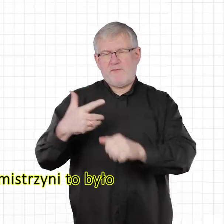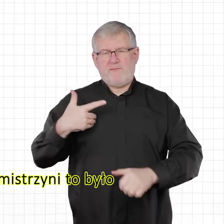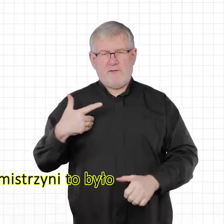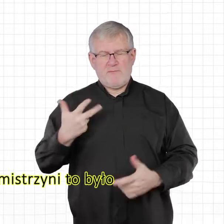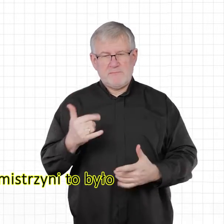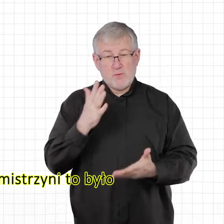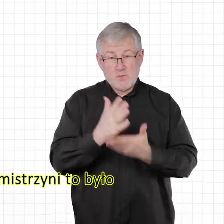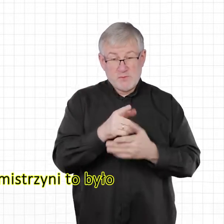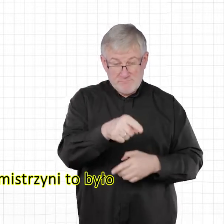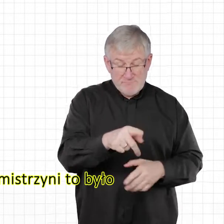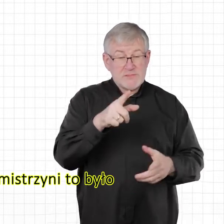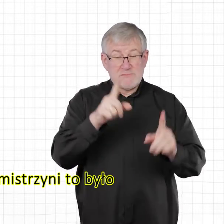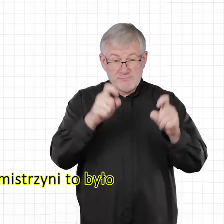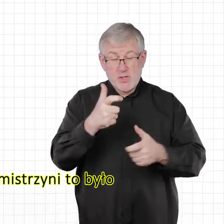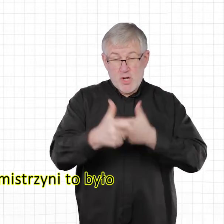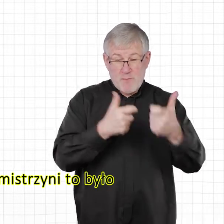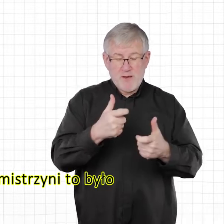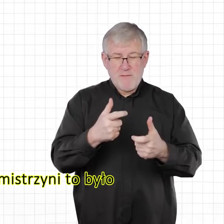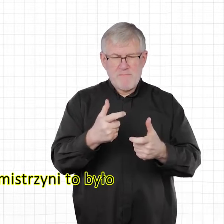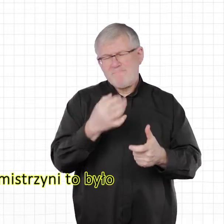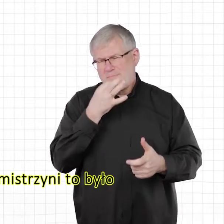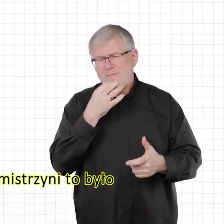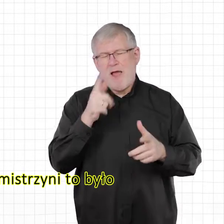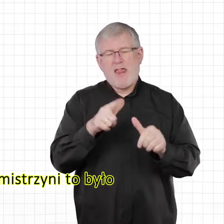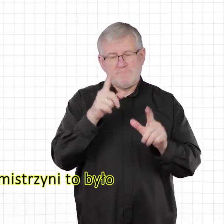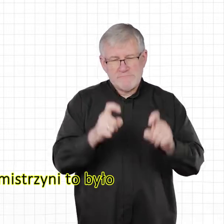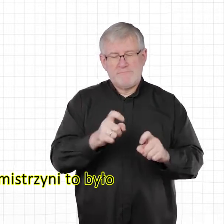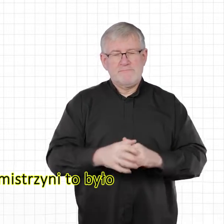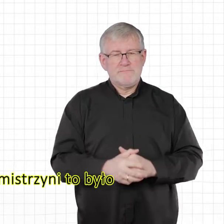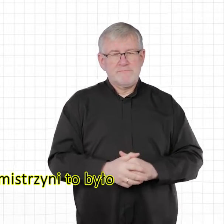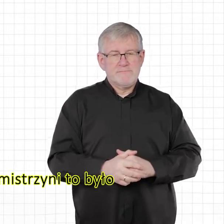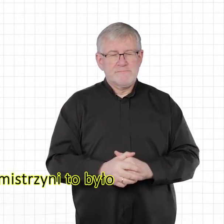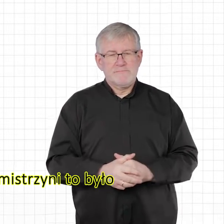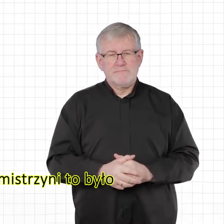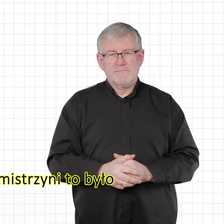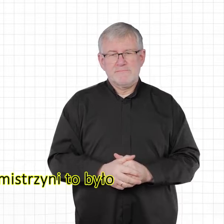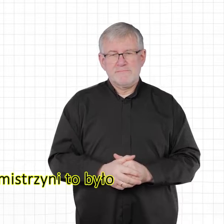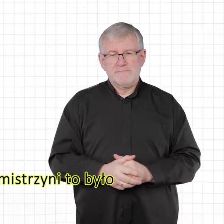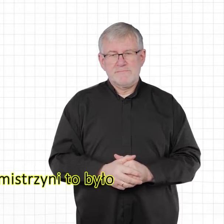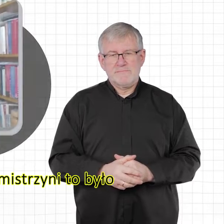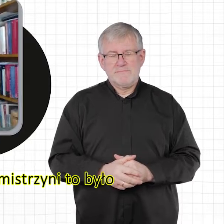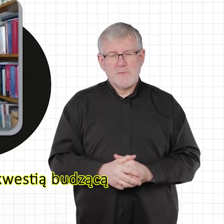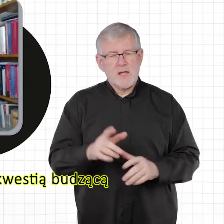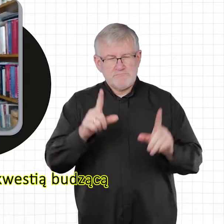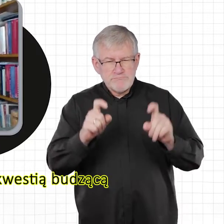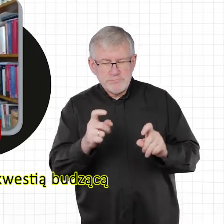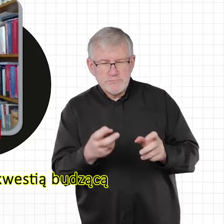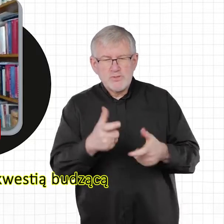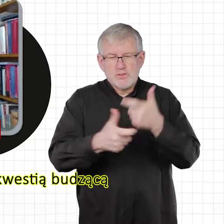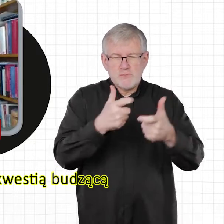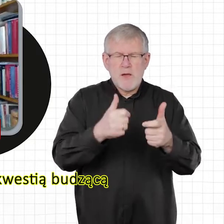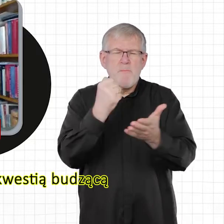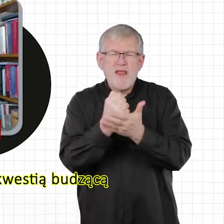some women in the town councils at the time. But then, as well, the voting